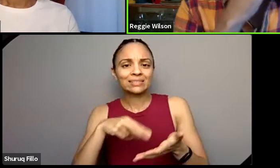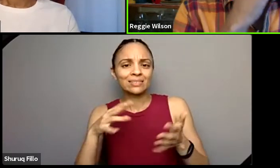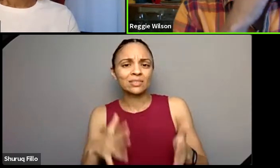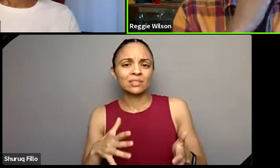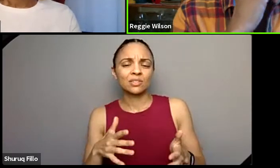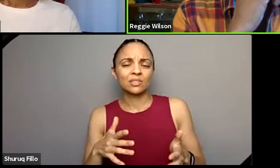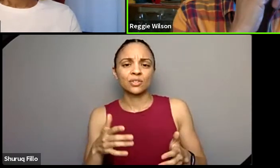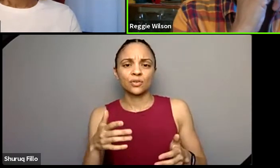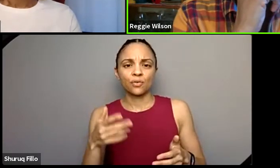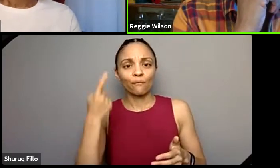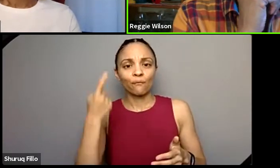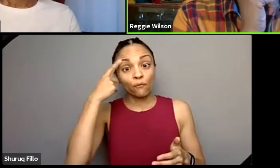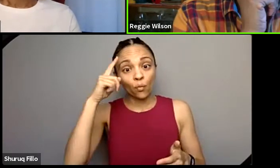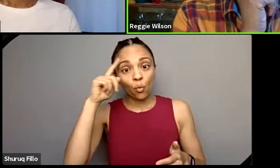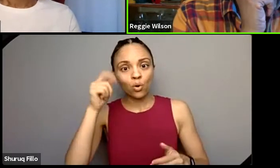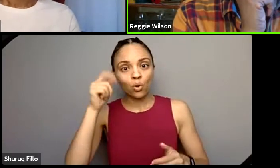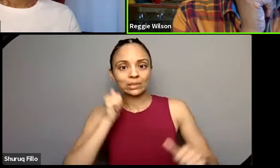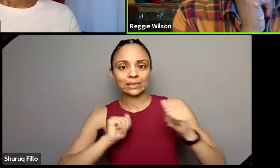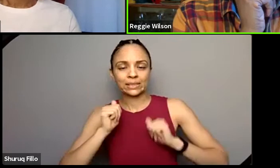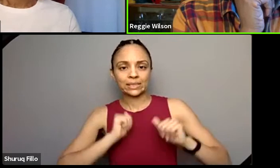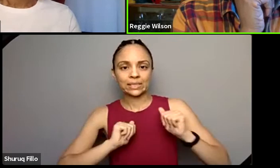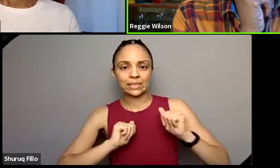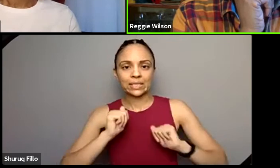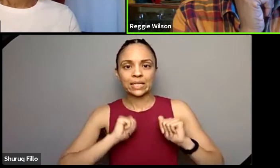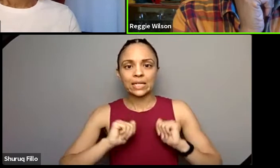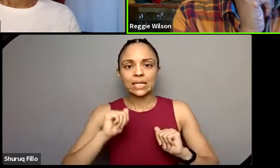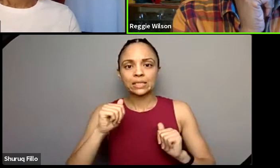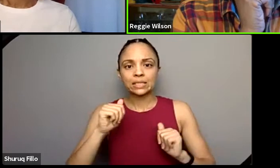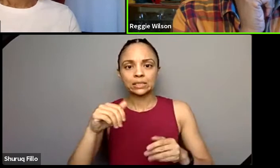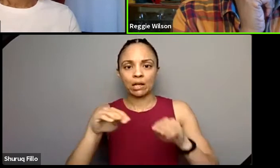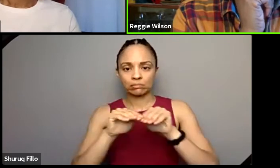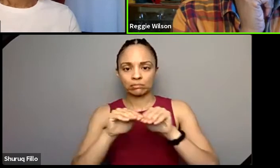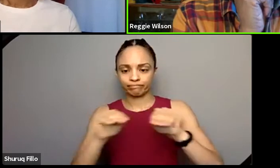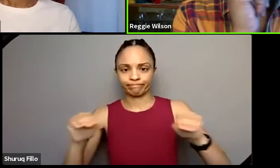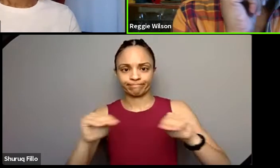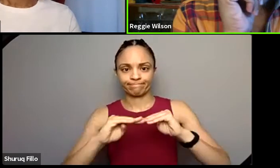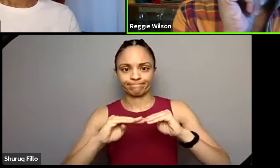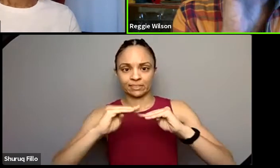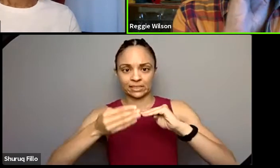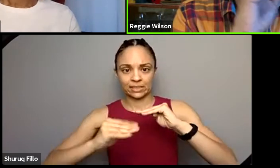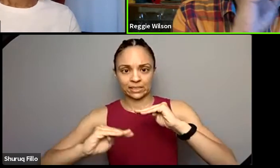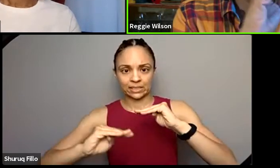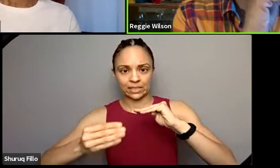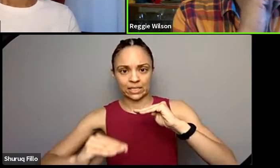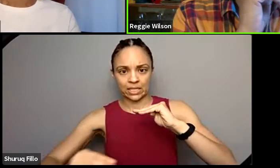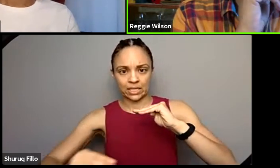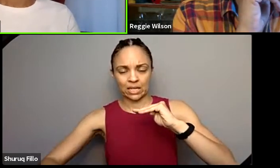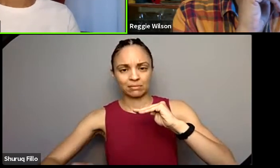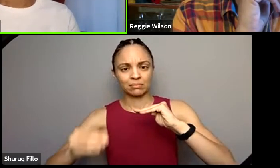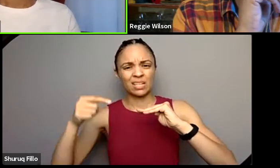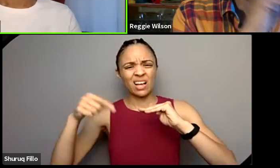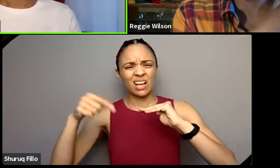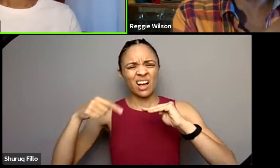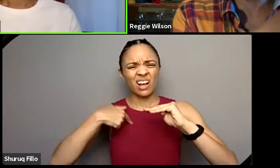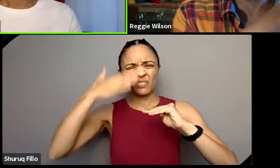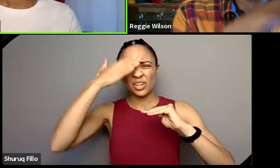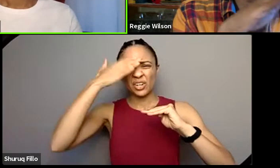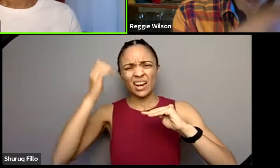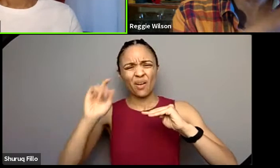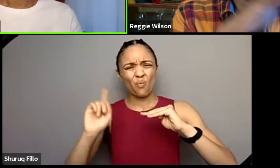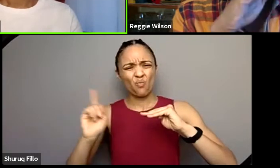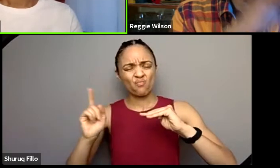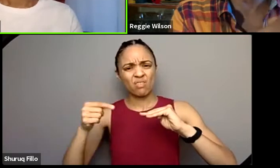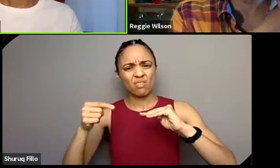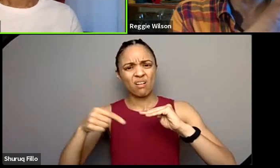I forget the name of the building. It's now the home of the American Indian, the museum. There, the exchange, it's